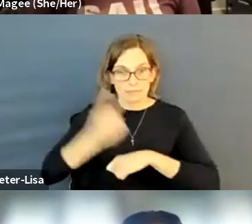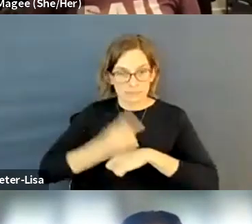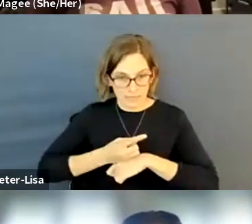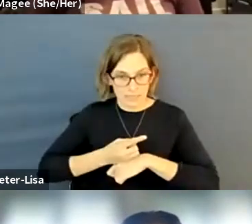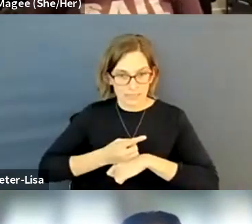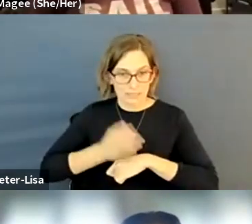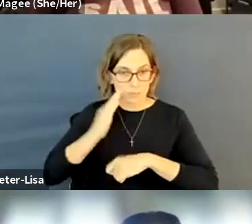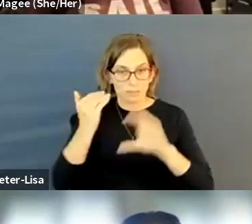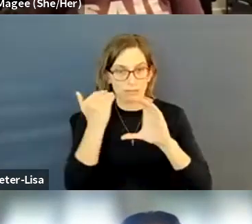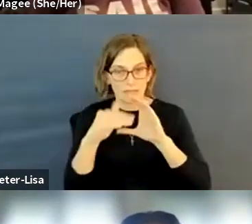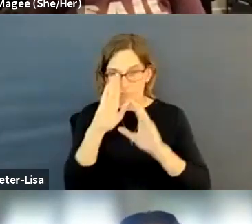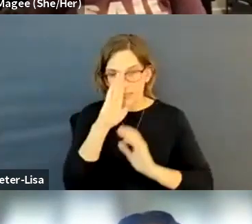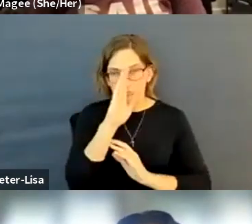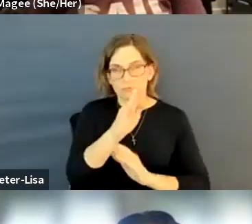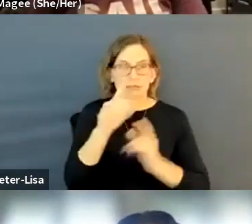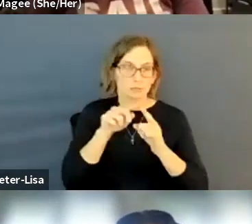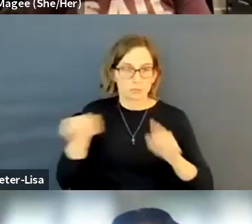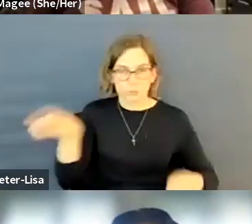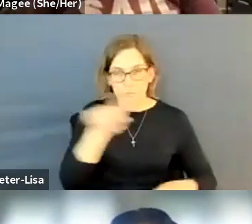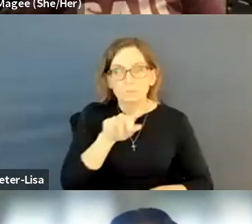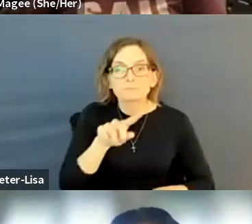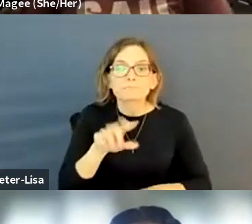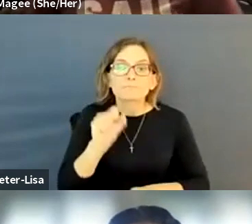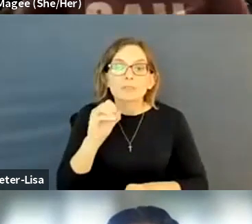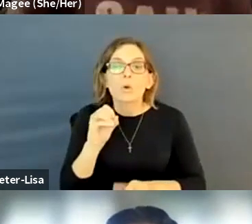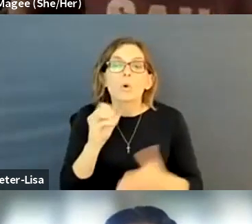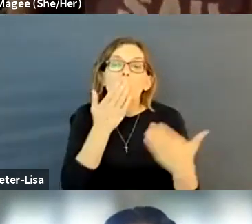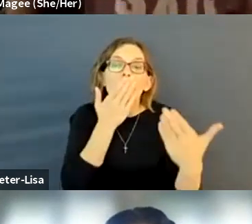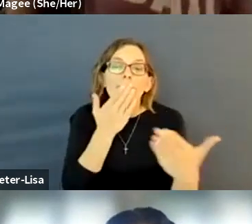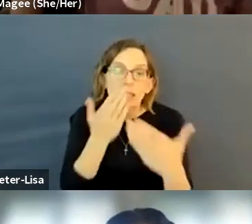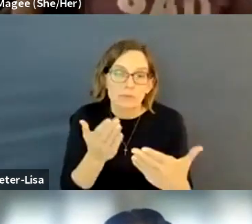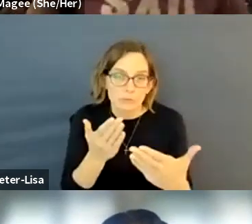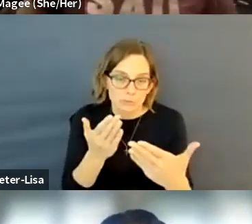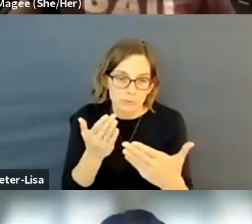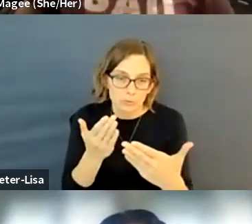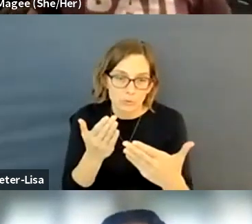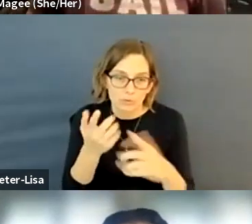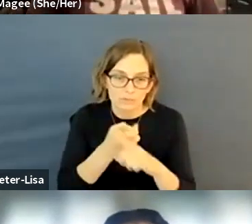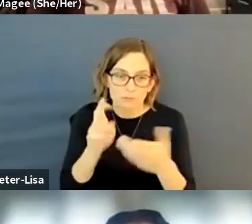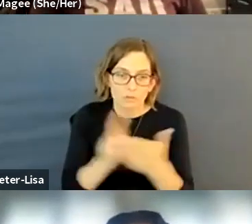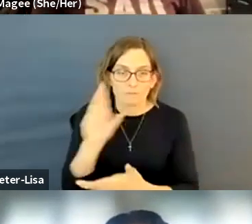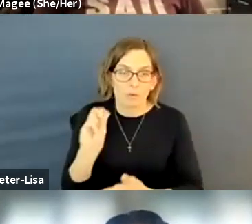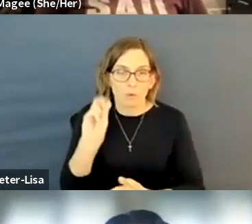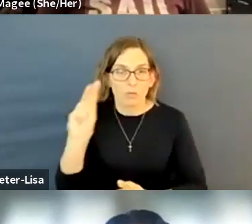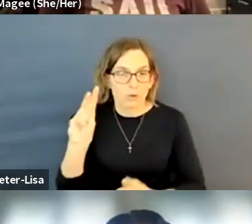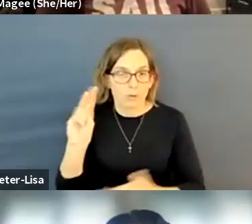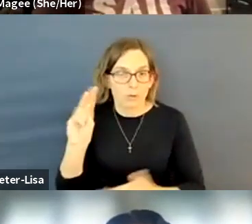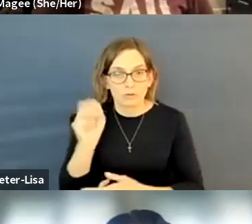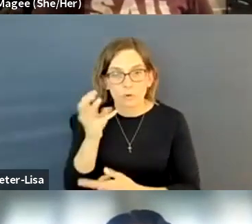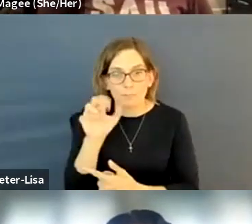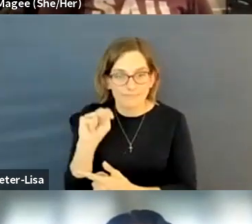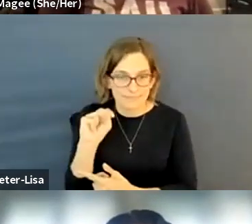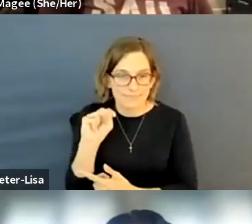be emailed directly to you. So thank you all from the University of Oklahoma here in Norman.